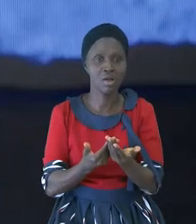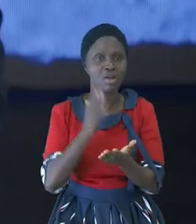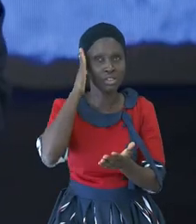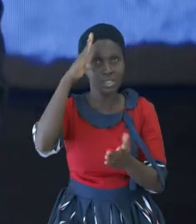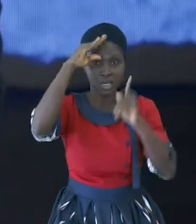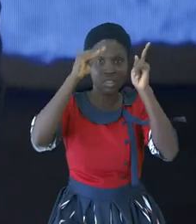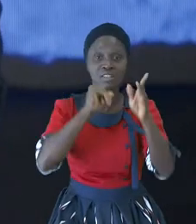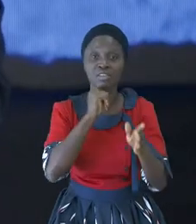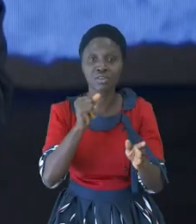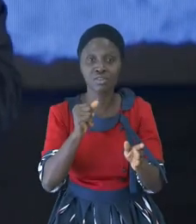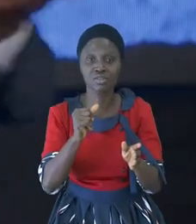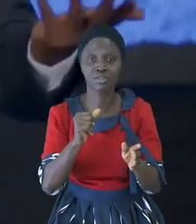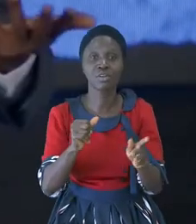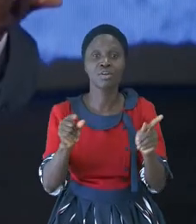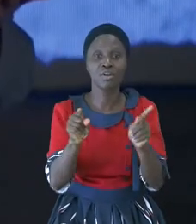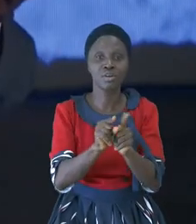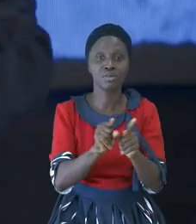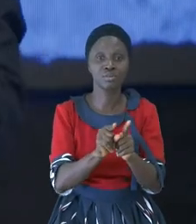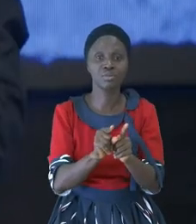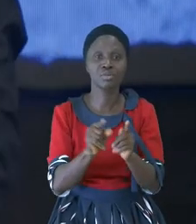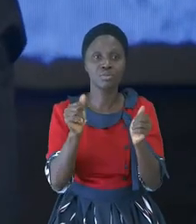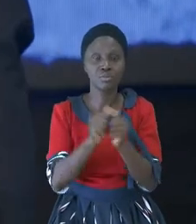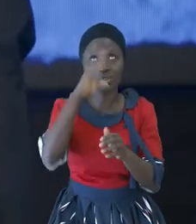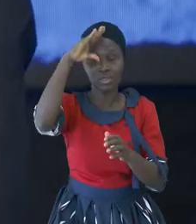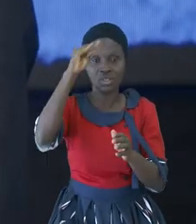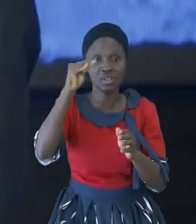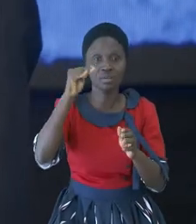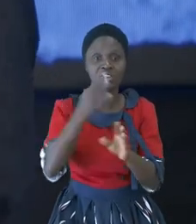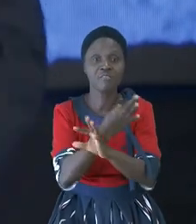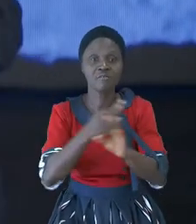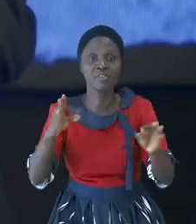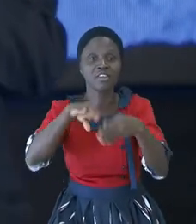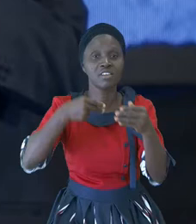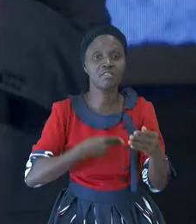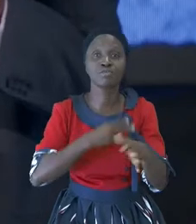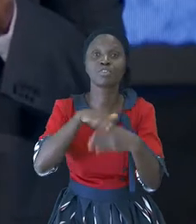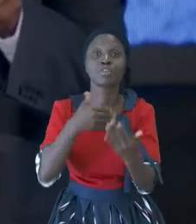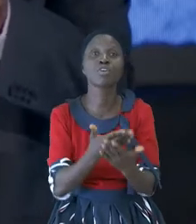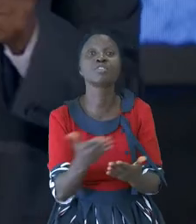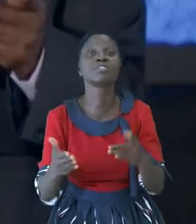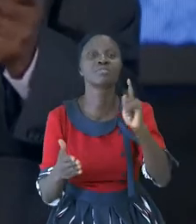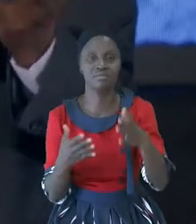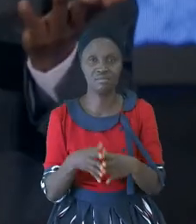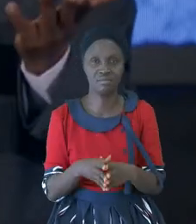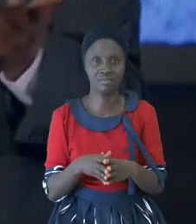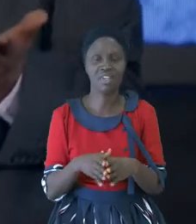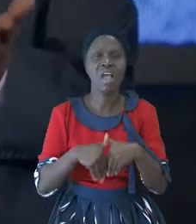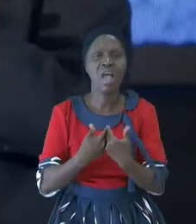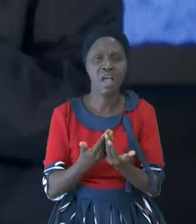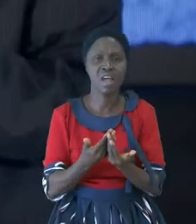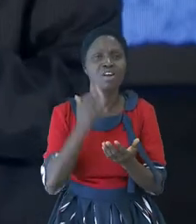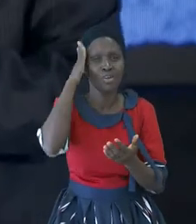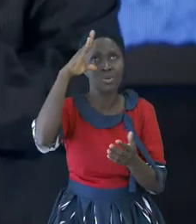is giving you his salvation, is giving you all that he purchased on the cross of Calvary. How shall he not with him